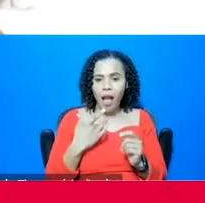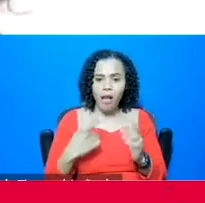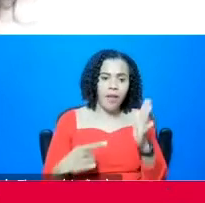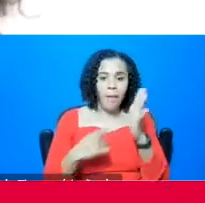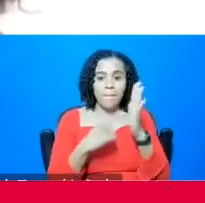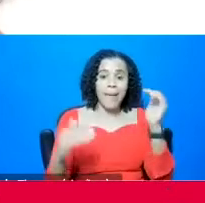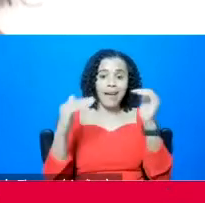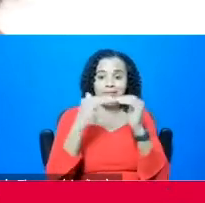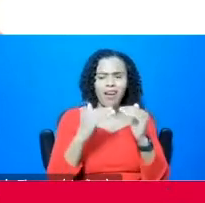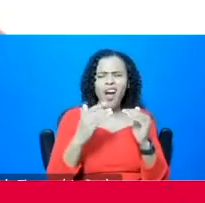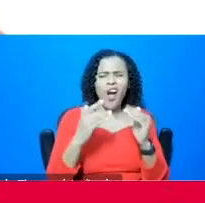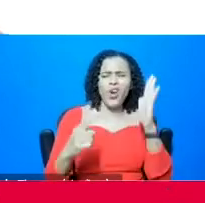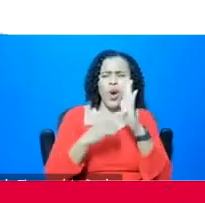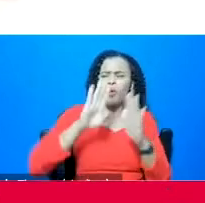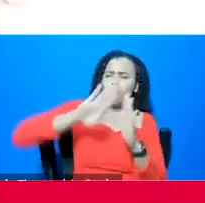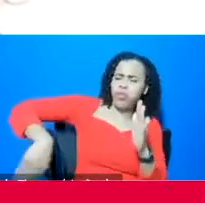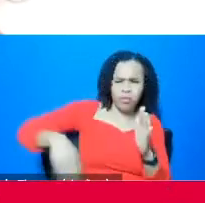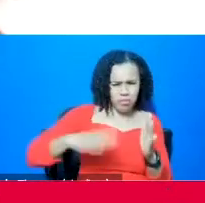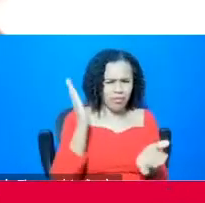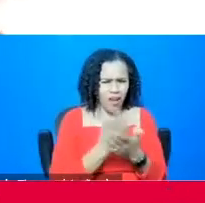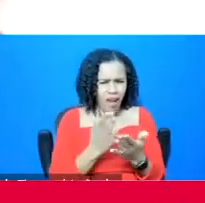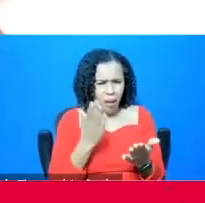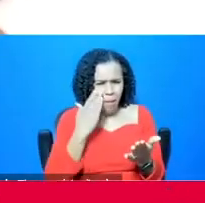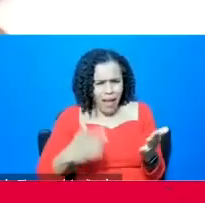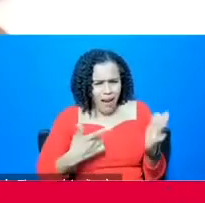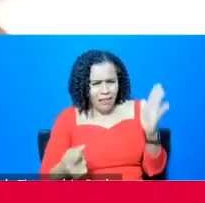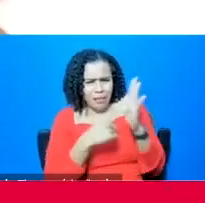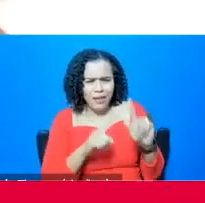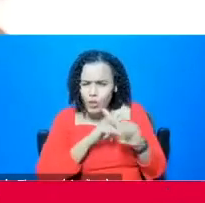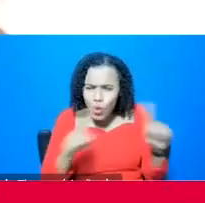really actually do, then that's not a conversation.